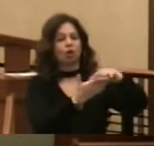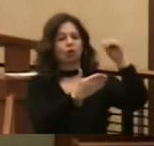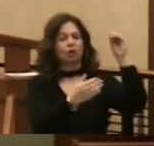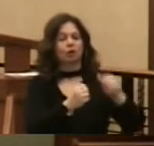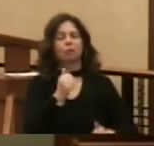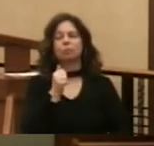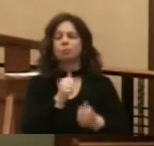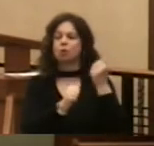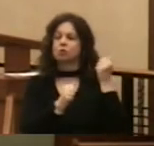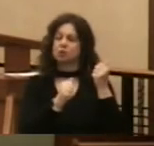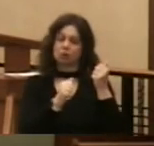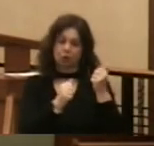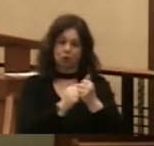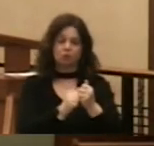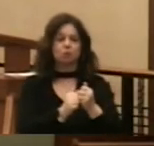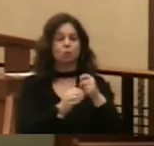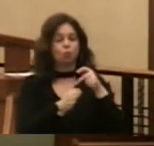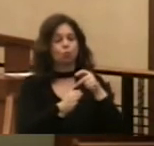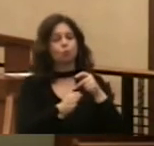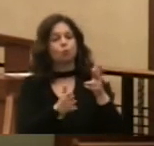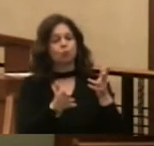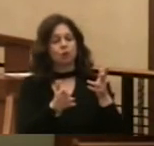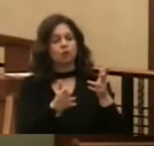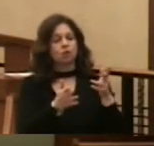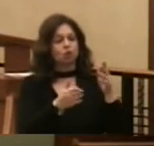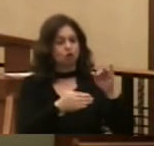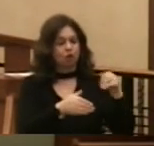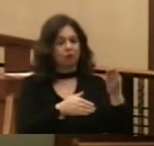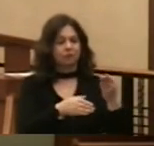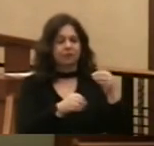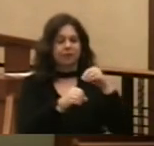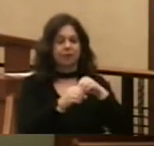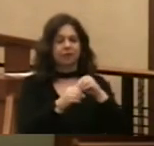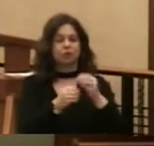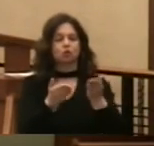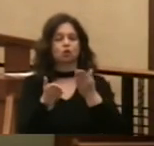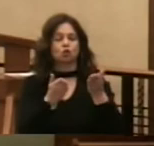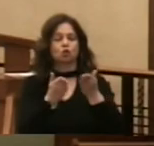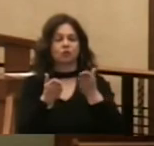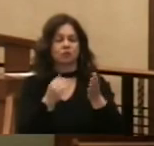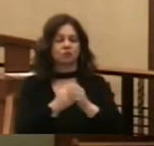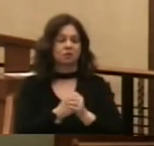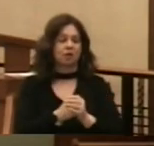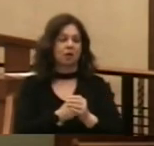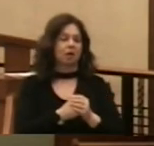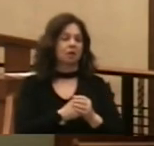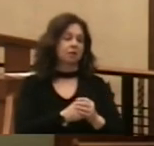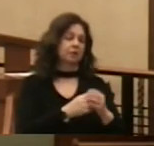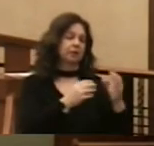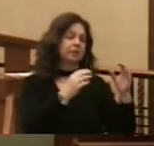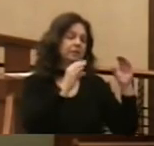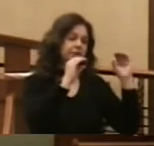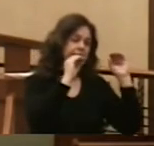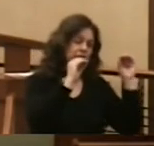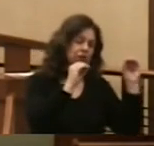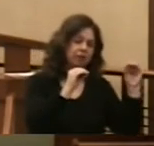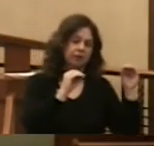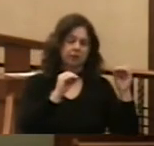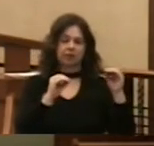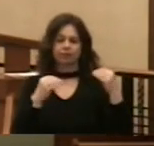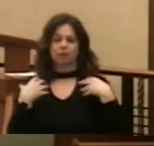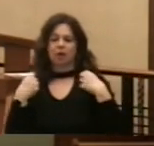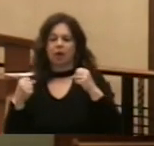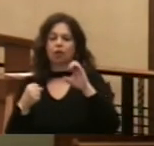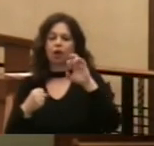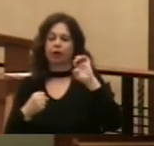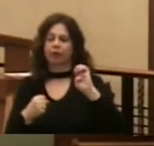those professions are in the service industry, healthcare, education, the church. Now, this is